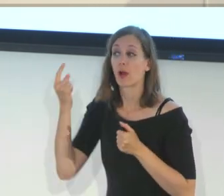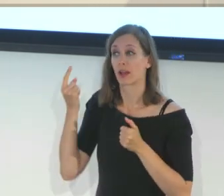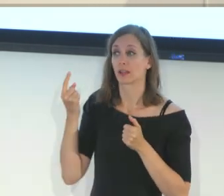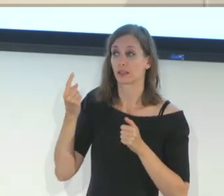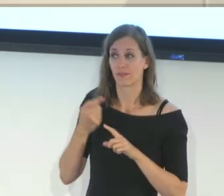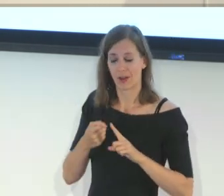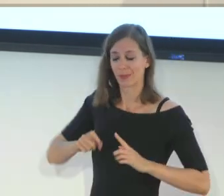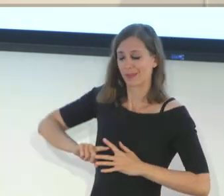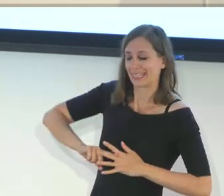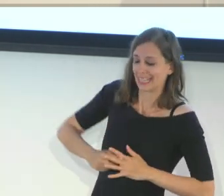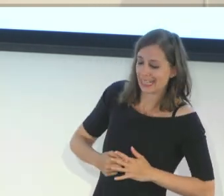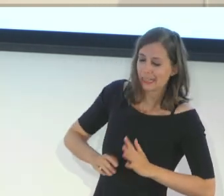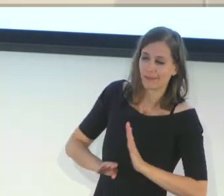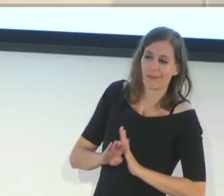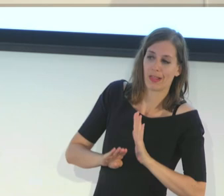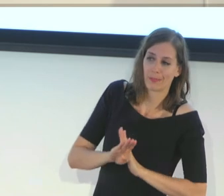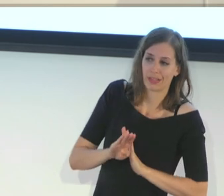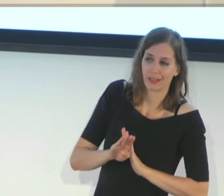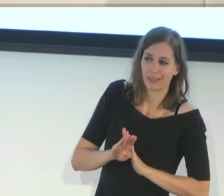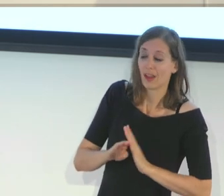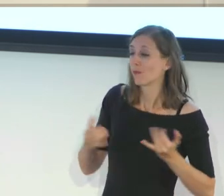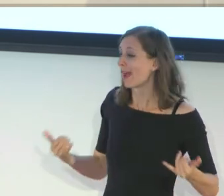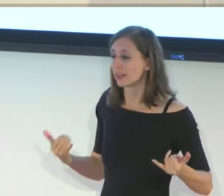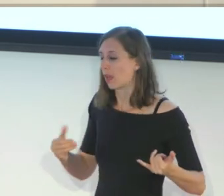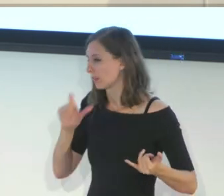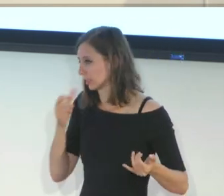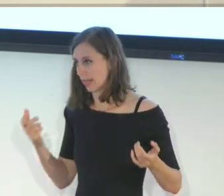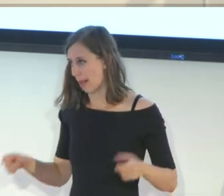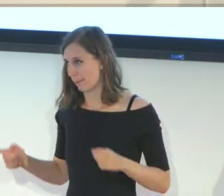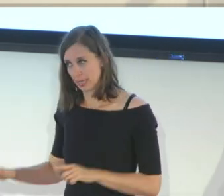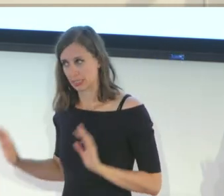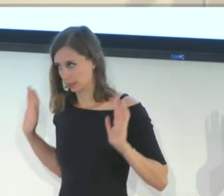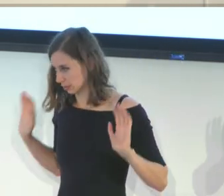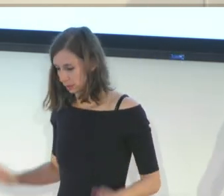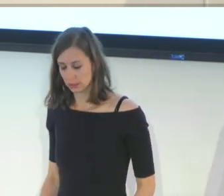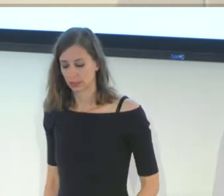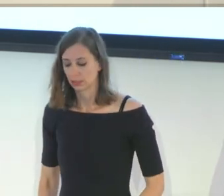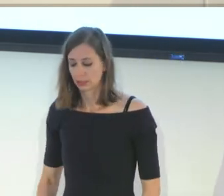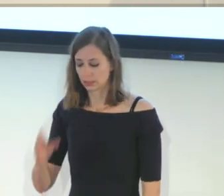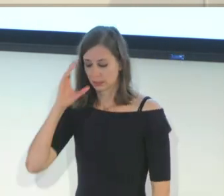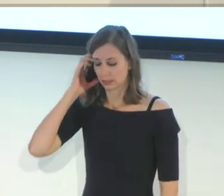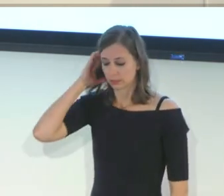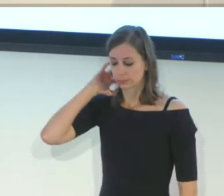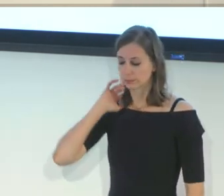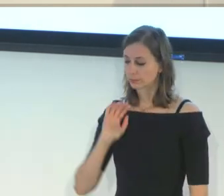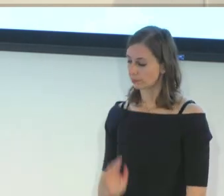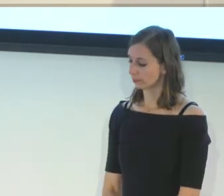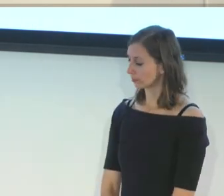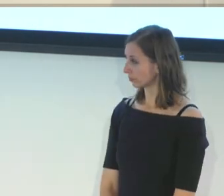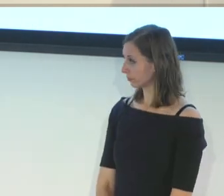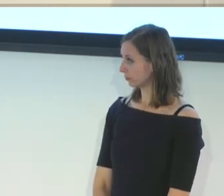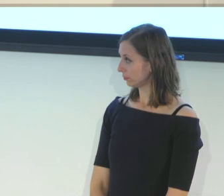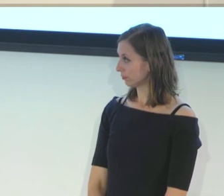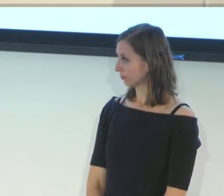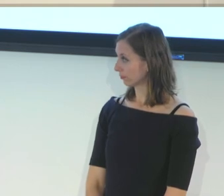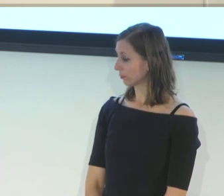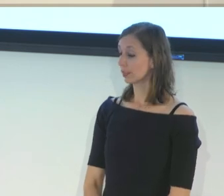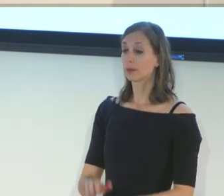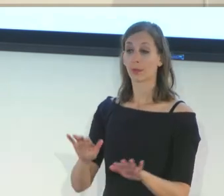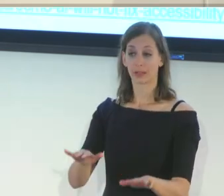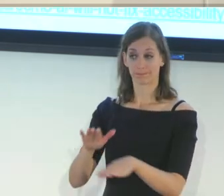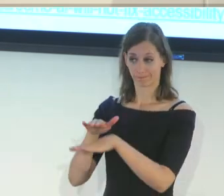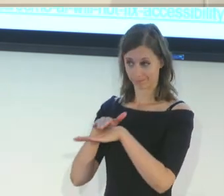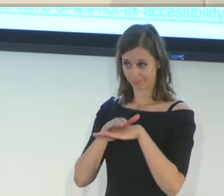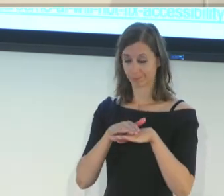the very beginning. And we are not doing that right now with much of what's happening in the AI space. So I want to call it to remember